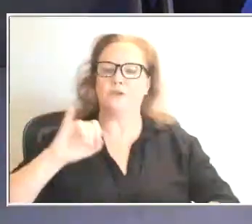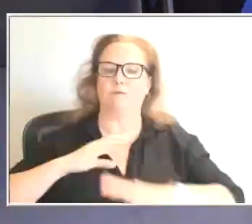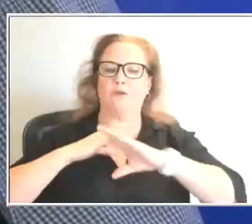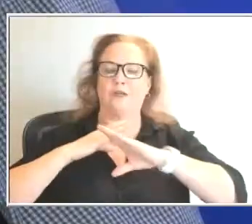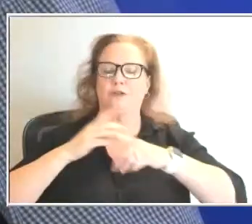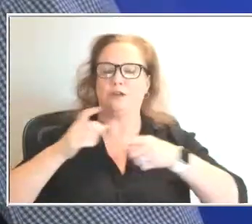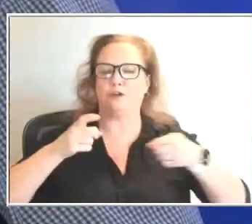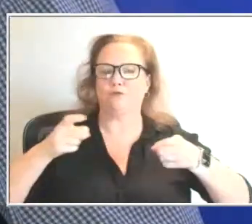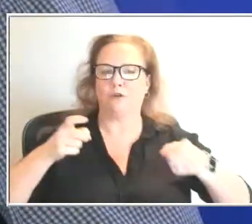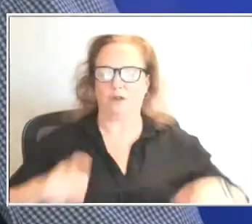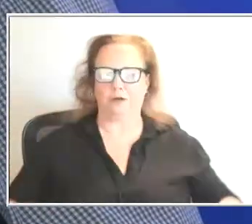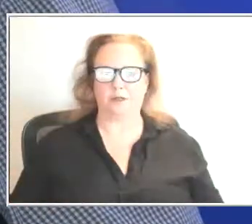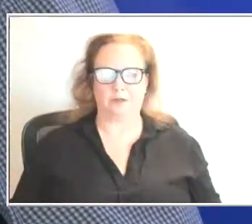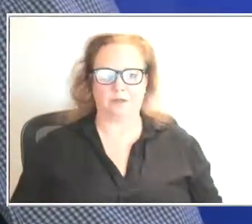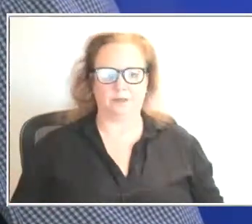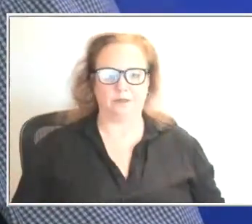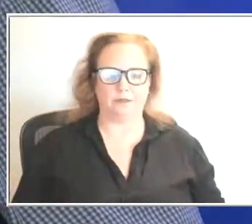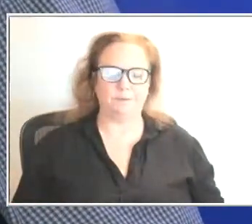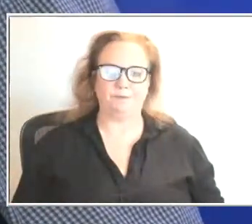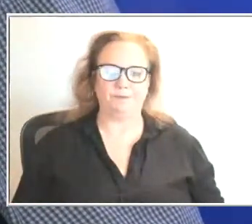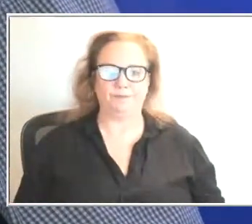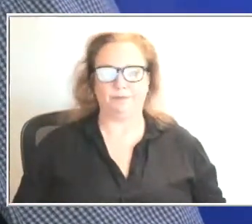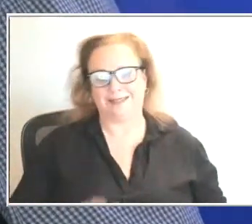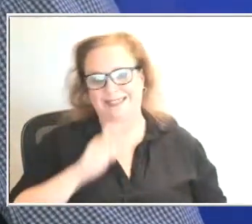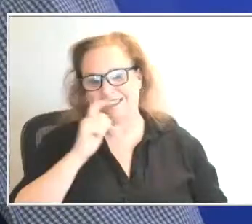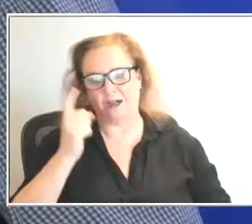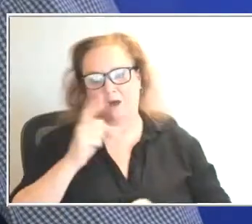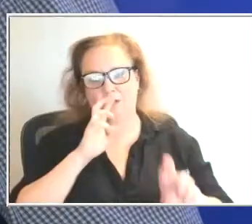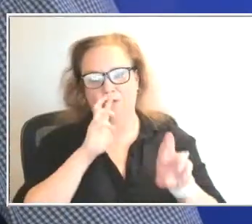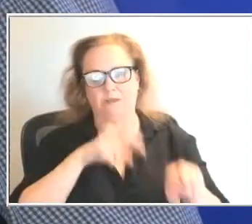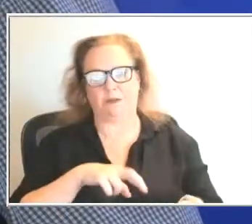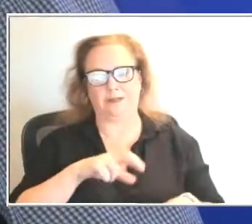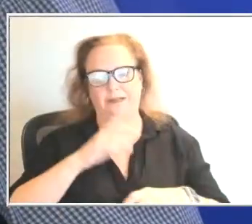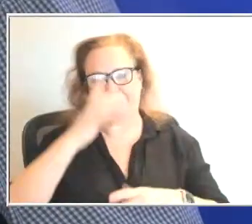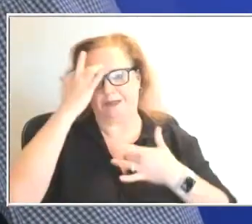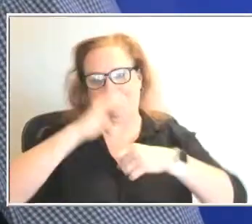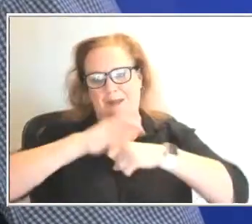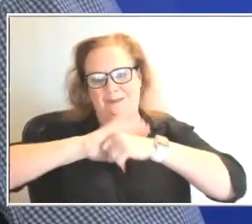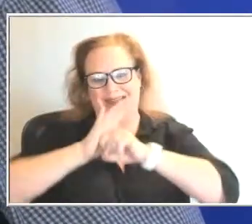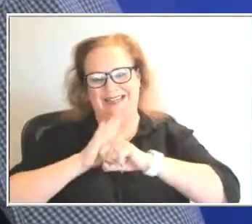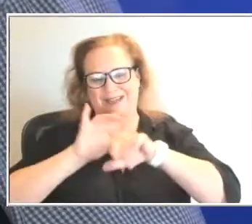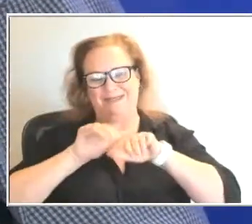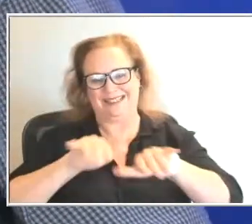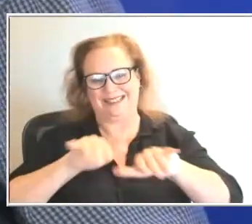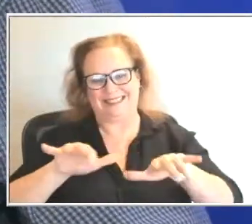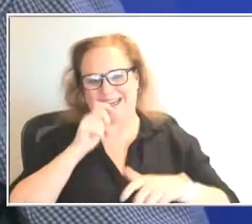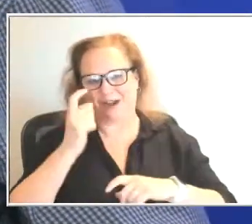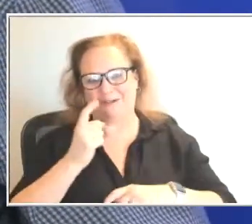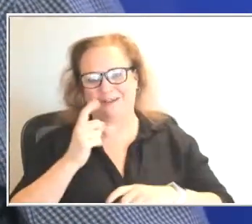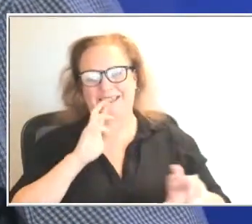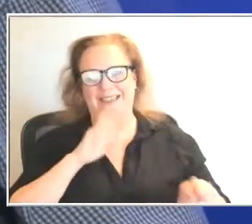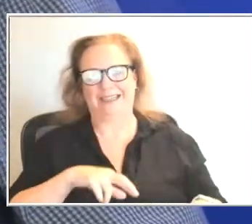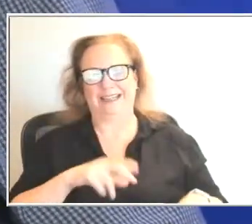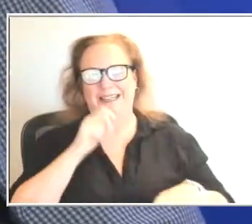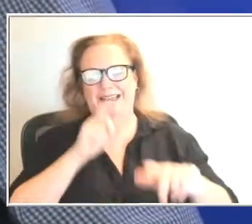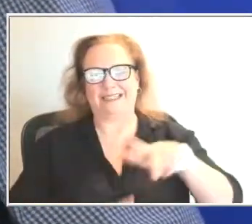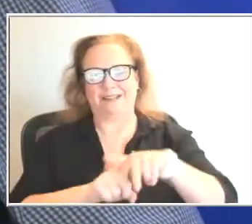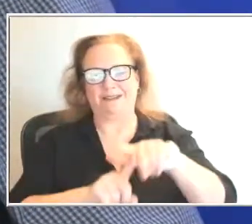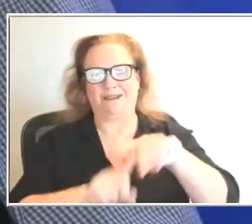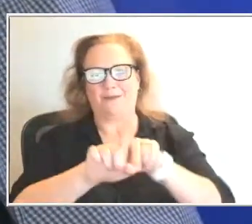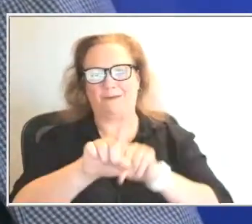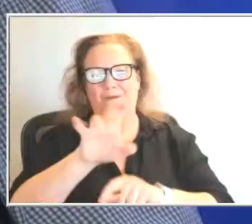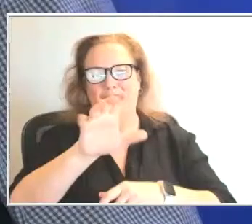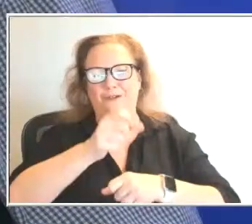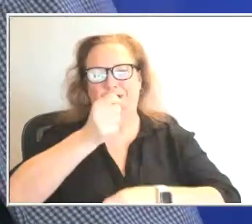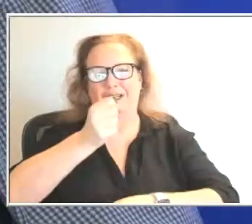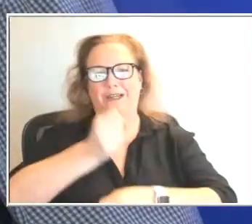well, it's not always responding to pandemics. That doesn't come around but every about 100 years so far.